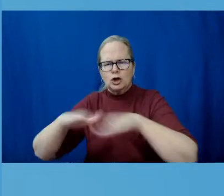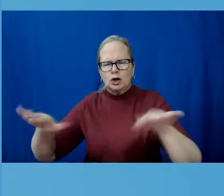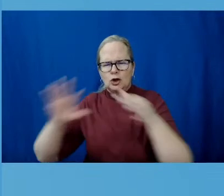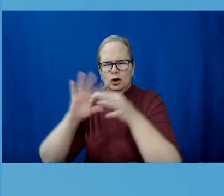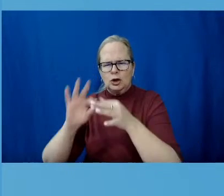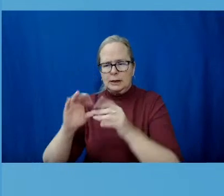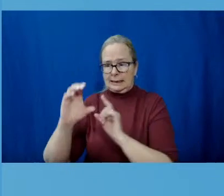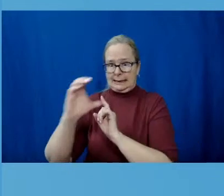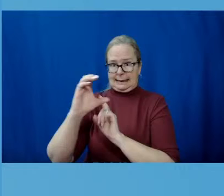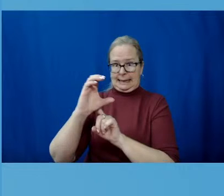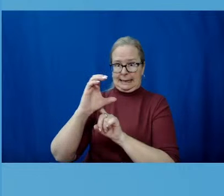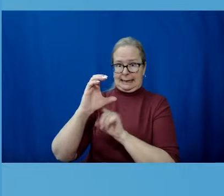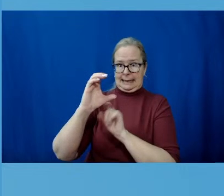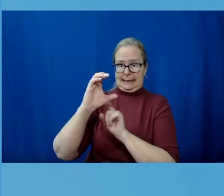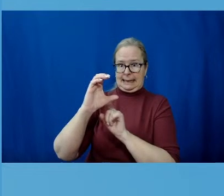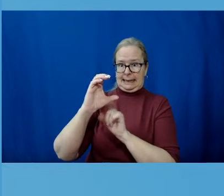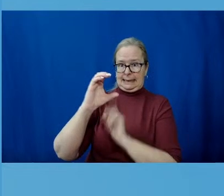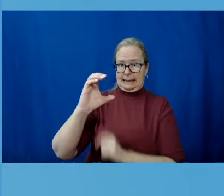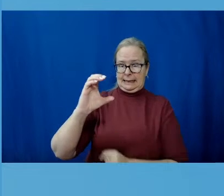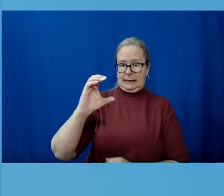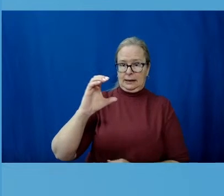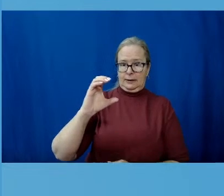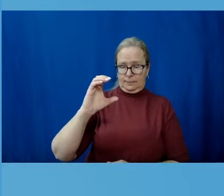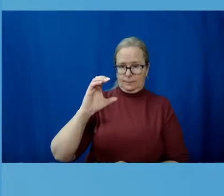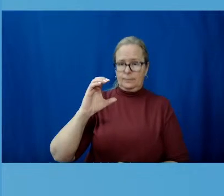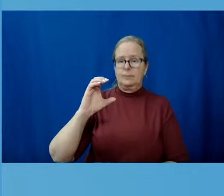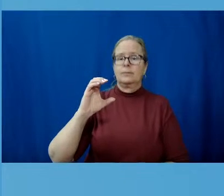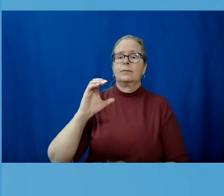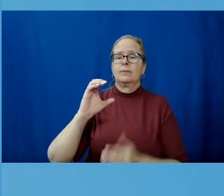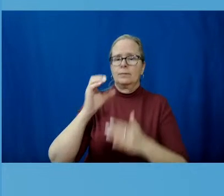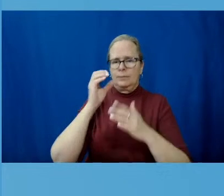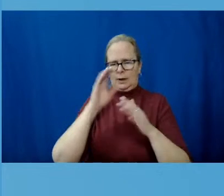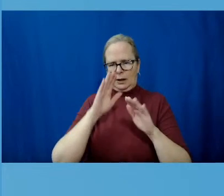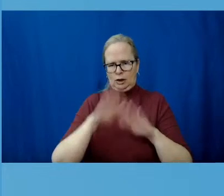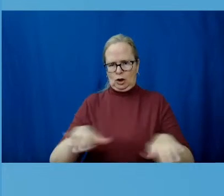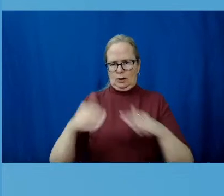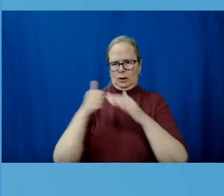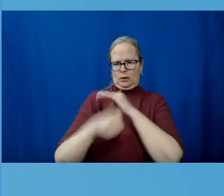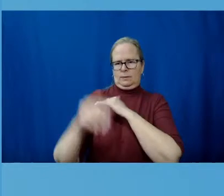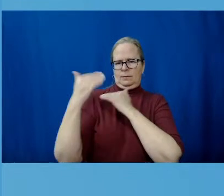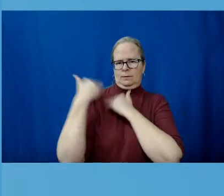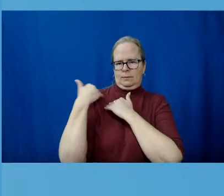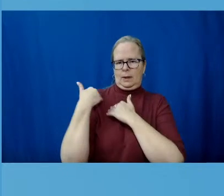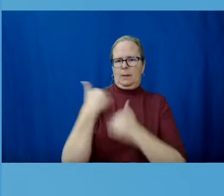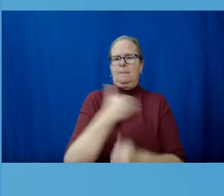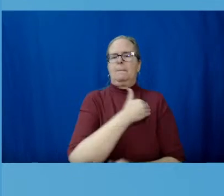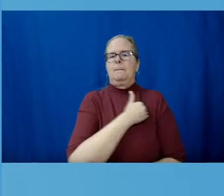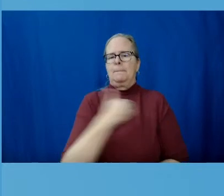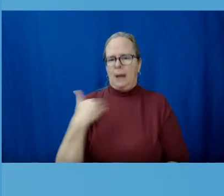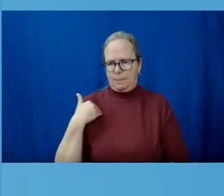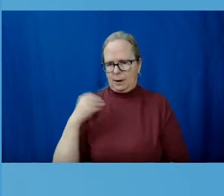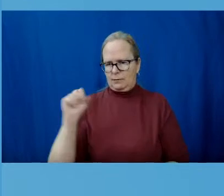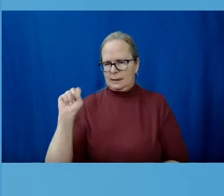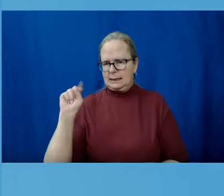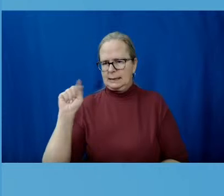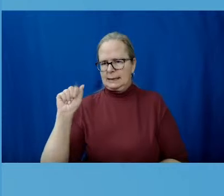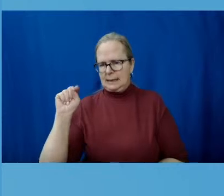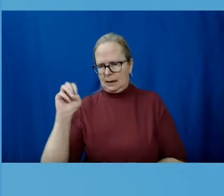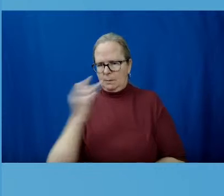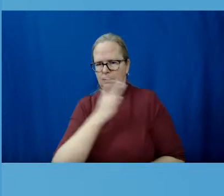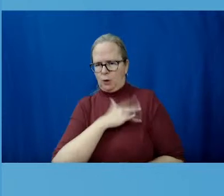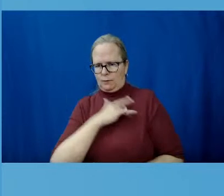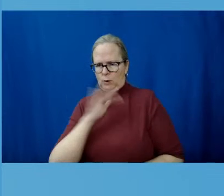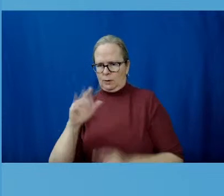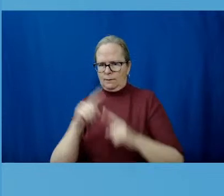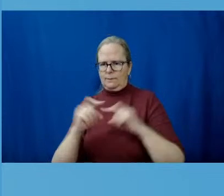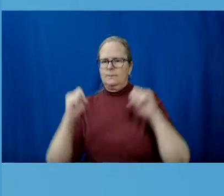states to combat disease in tiny humans, as well as to